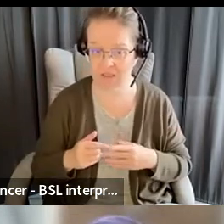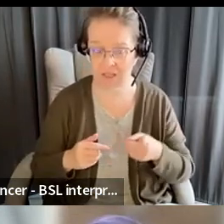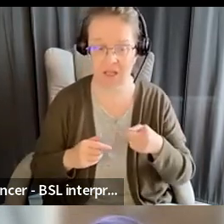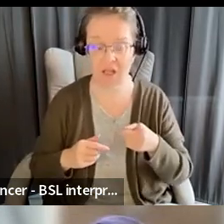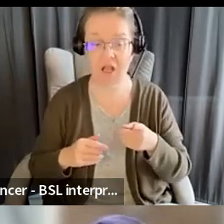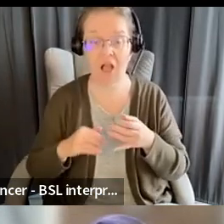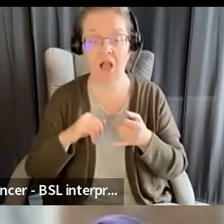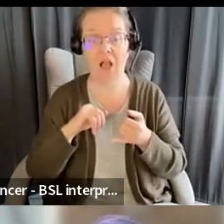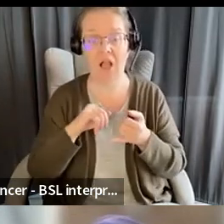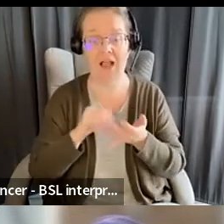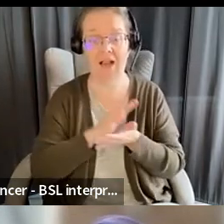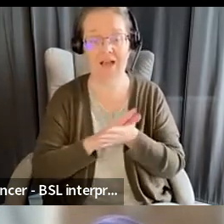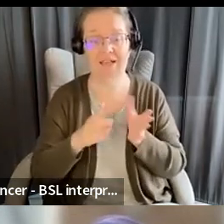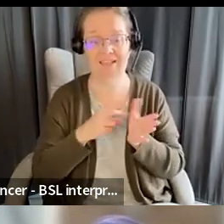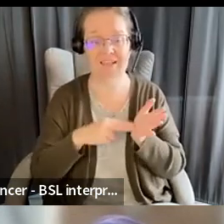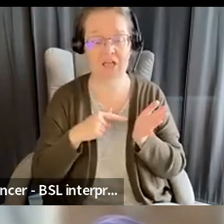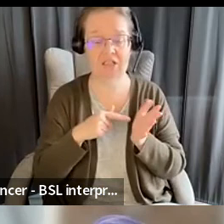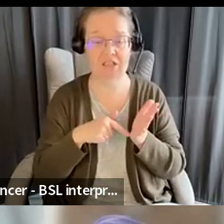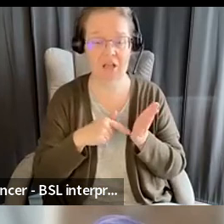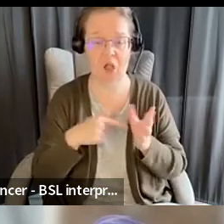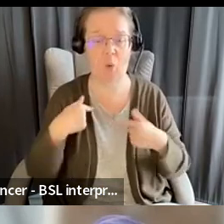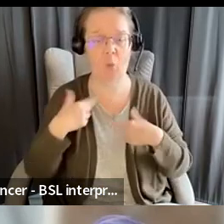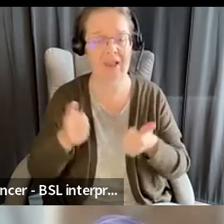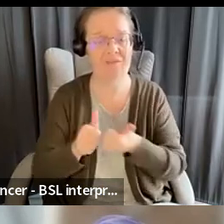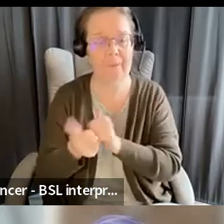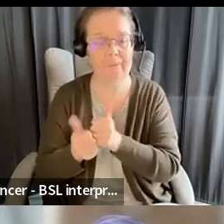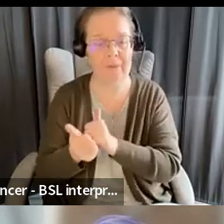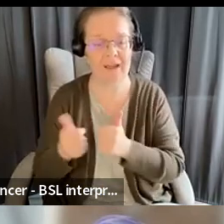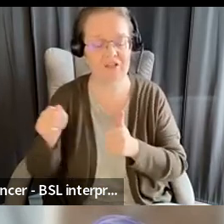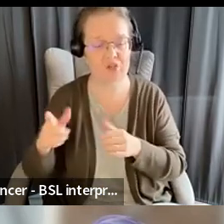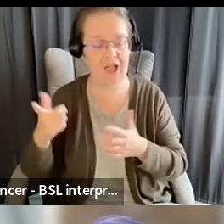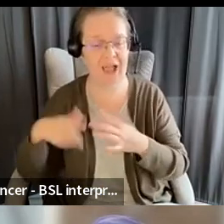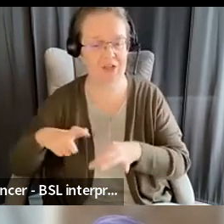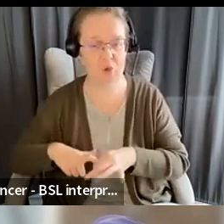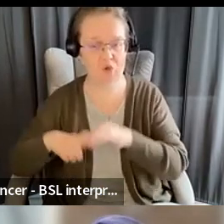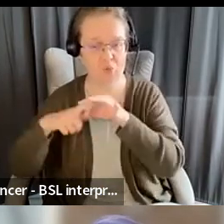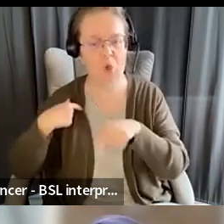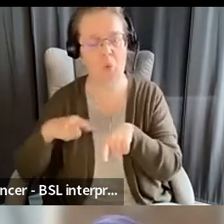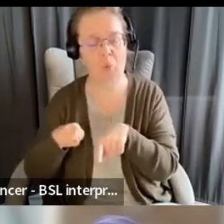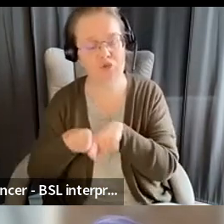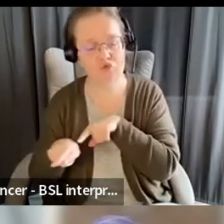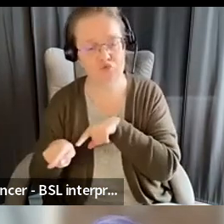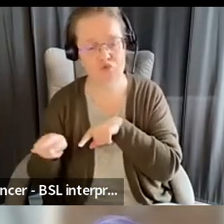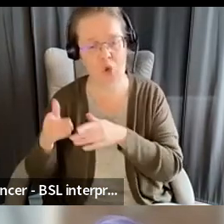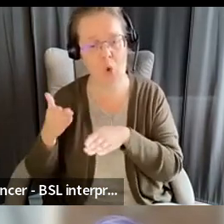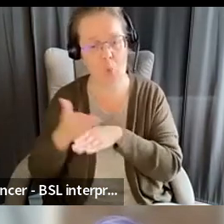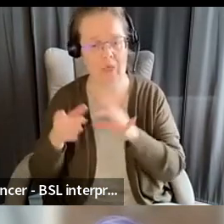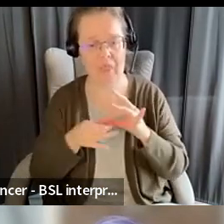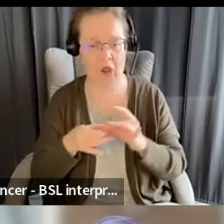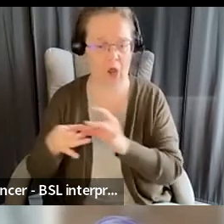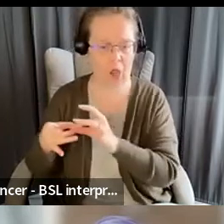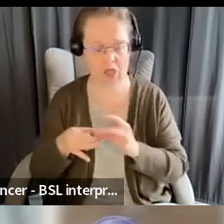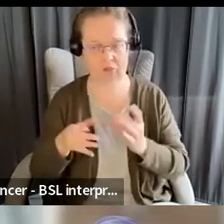In terms of CGI's core values, we have the partnership and quality and those things. We try to work closely with